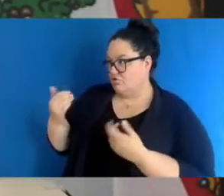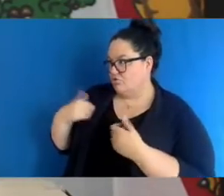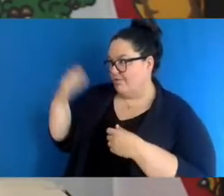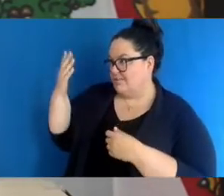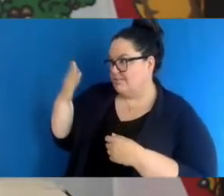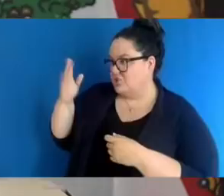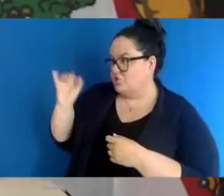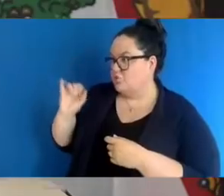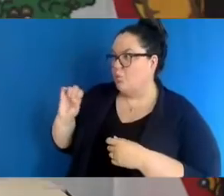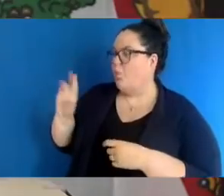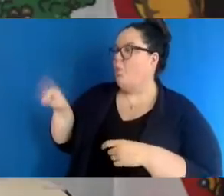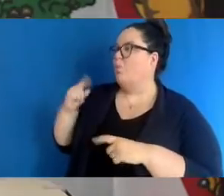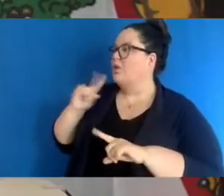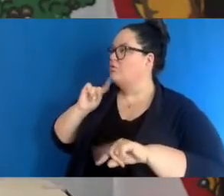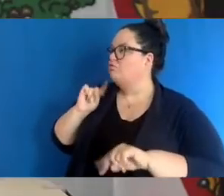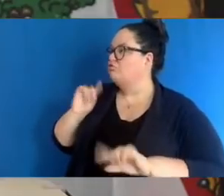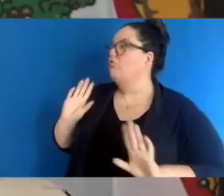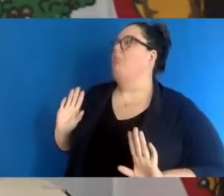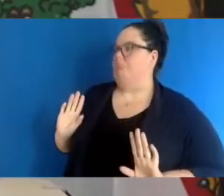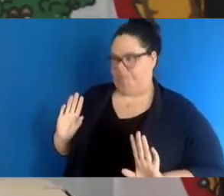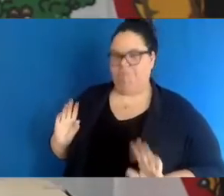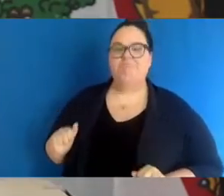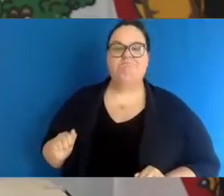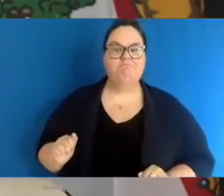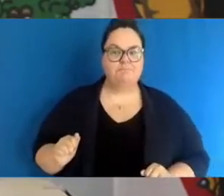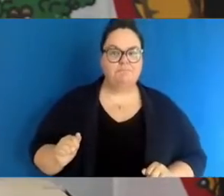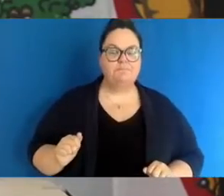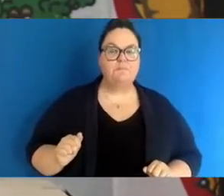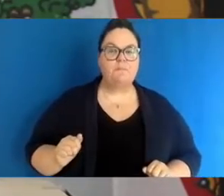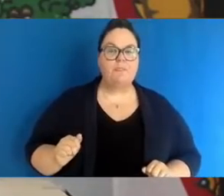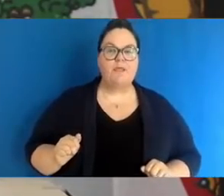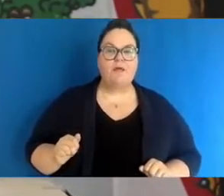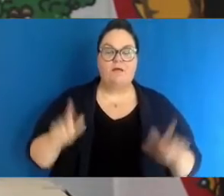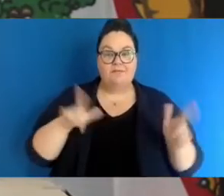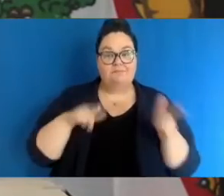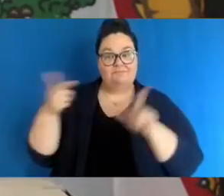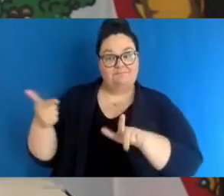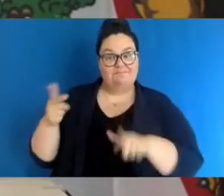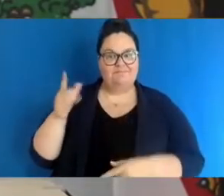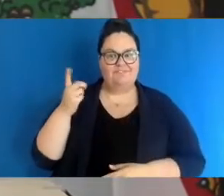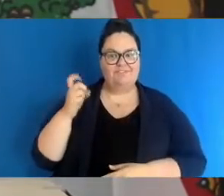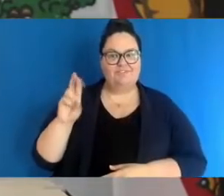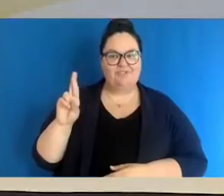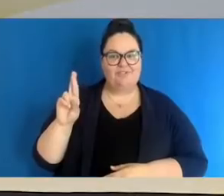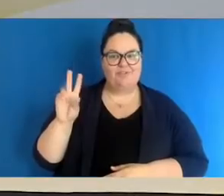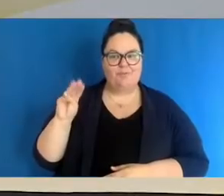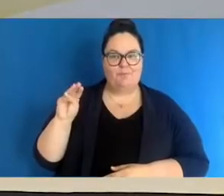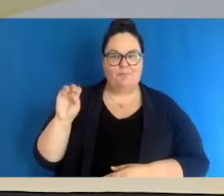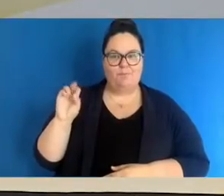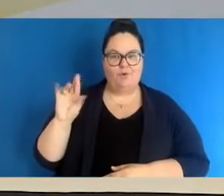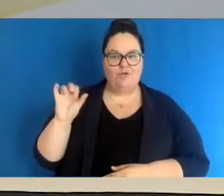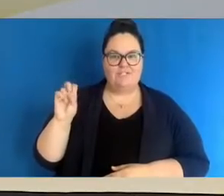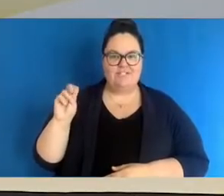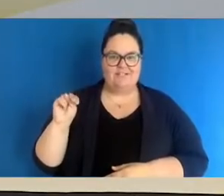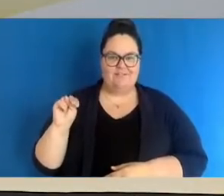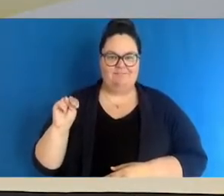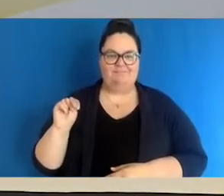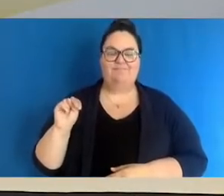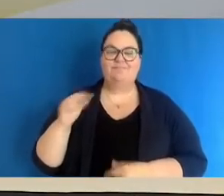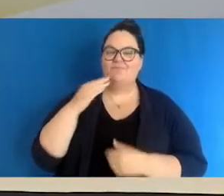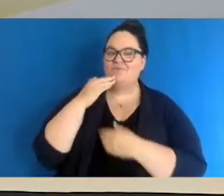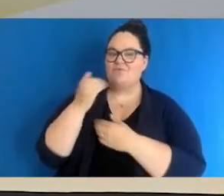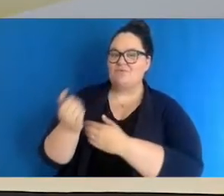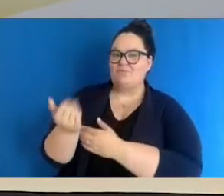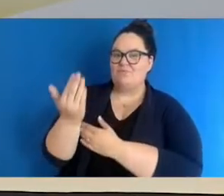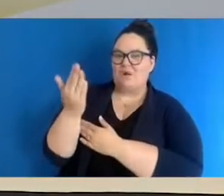you're going to answer questions too? Sure. All right. So over to you, Dr. Morrison. Okay. Good morning. Actually, it